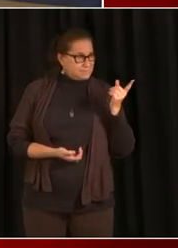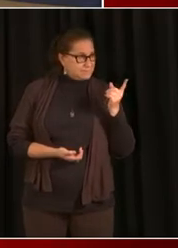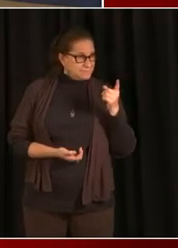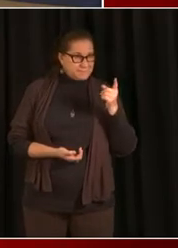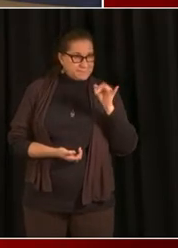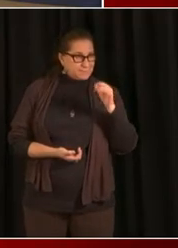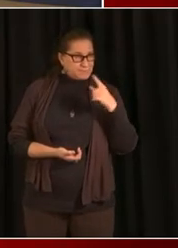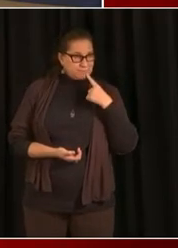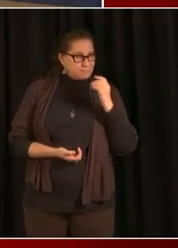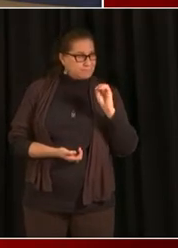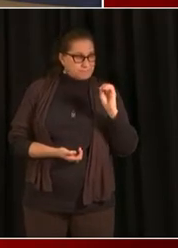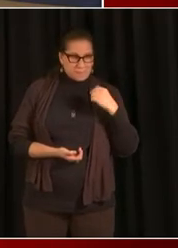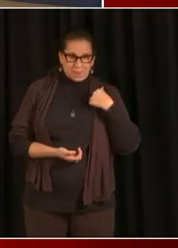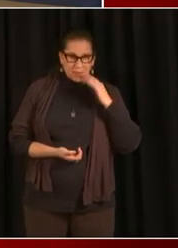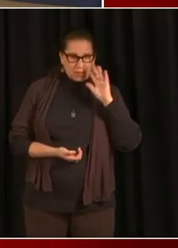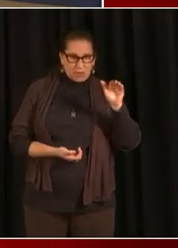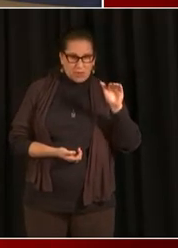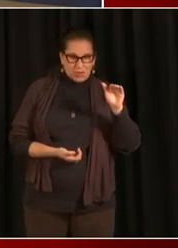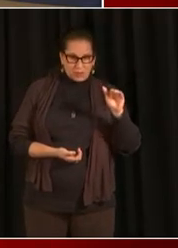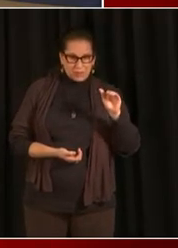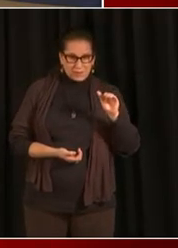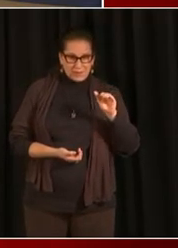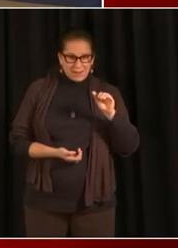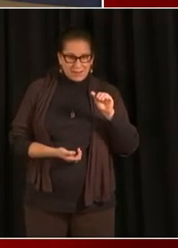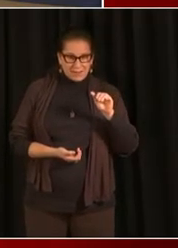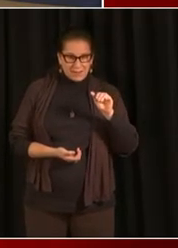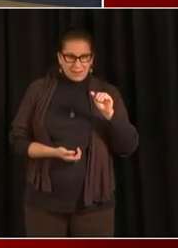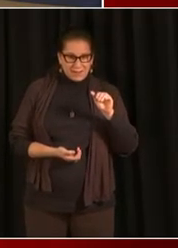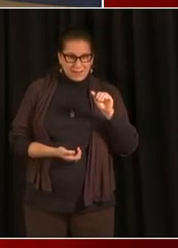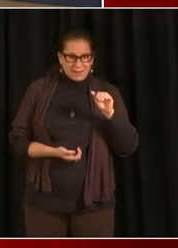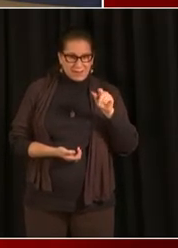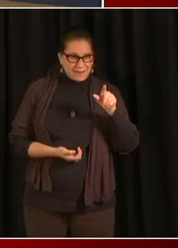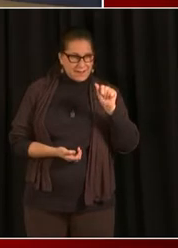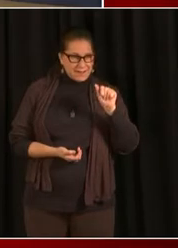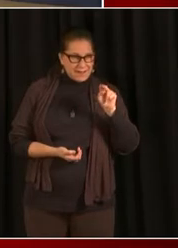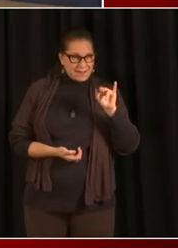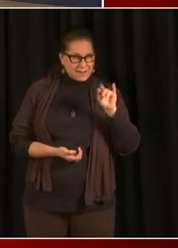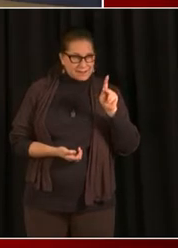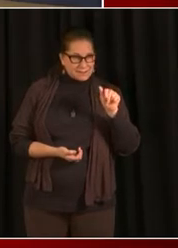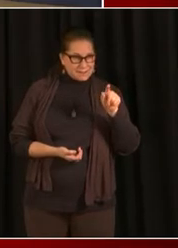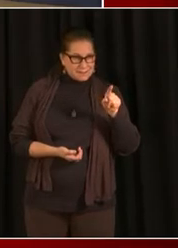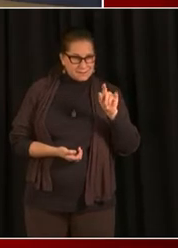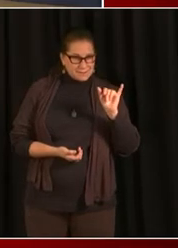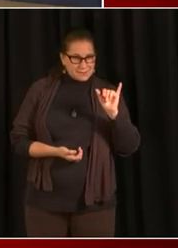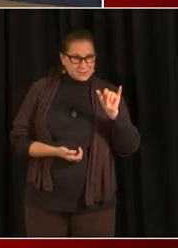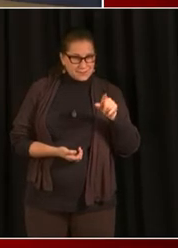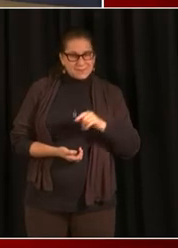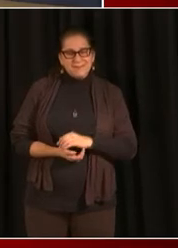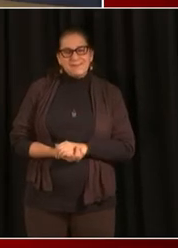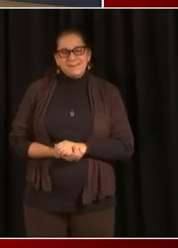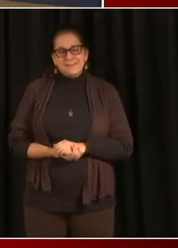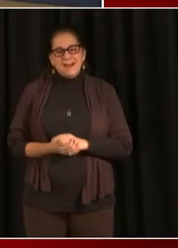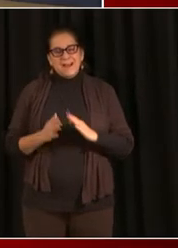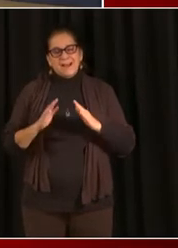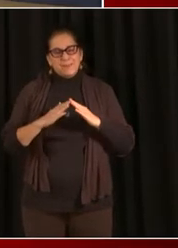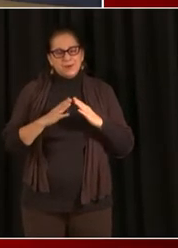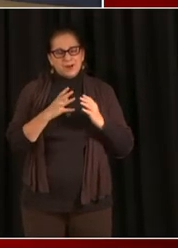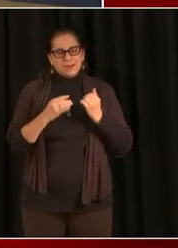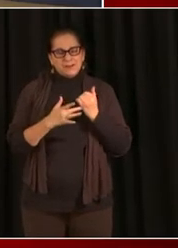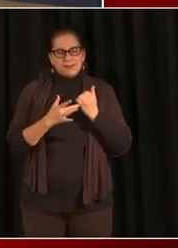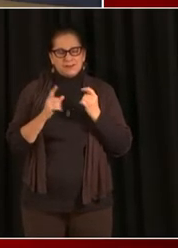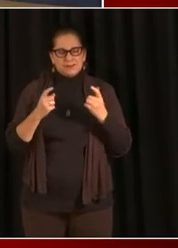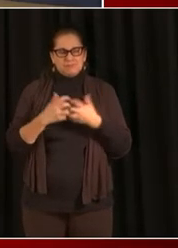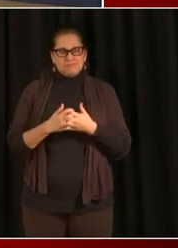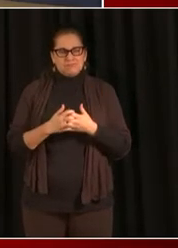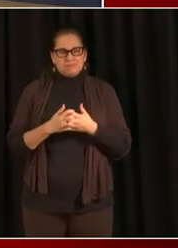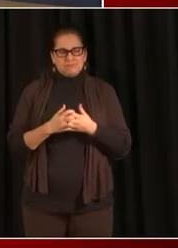was speaking. Yeah. What were you connecting with there? I think it's the community and the technology portion of it.